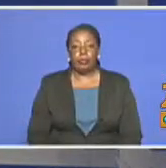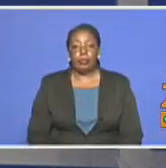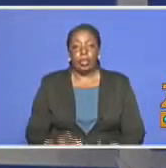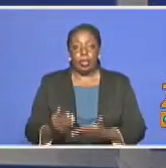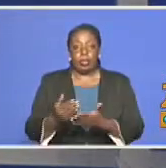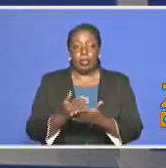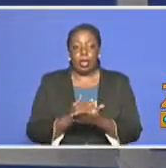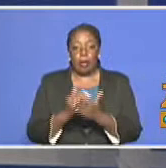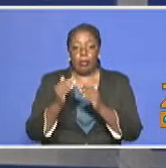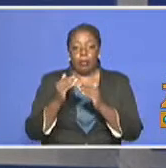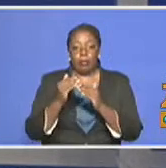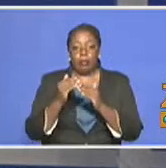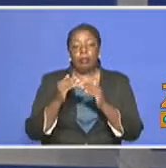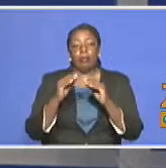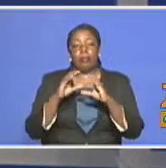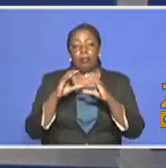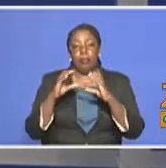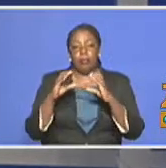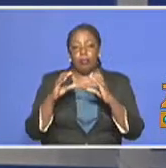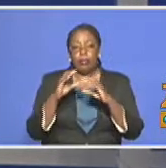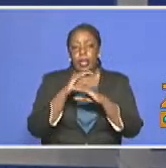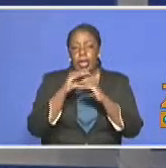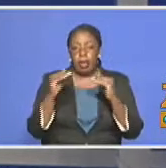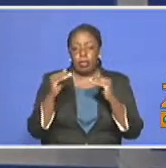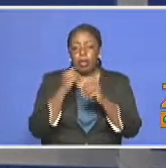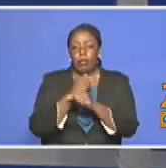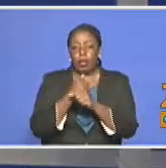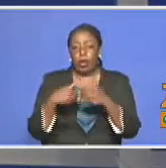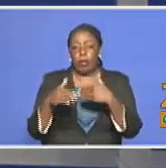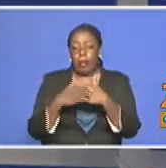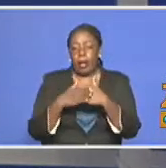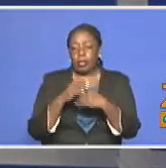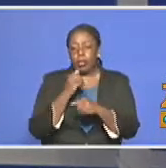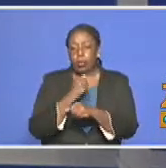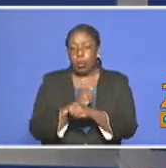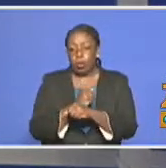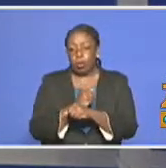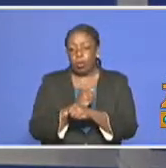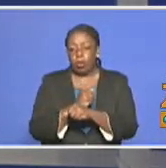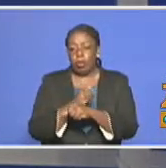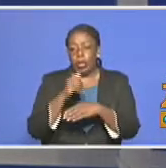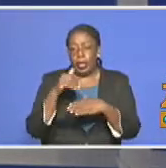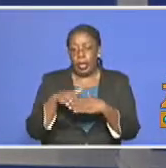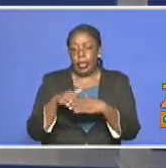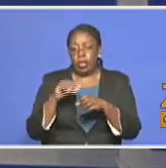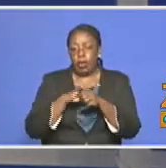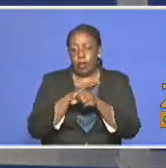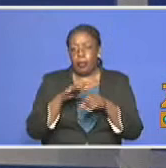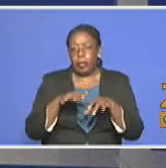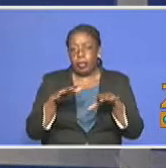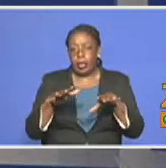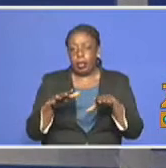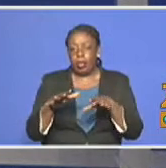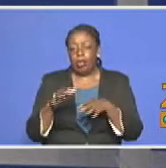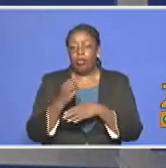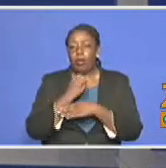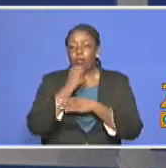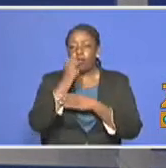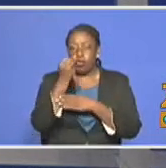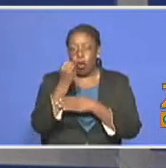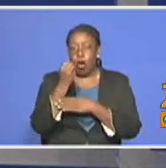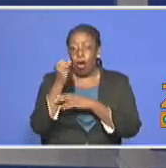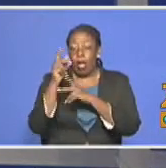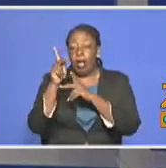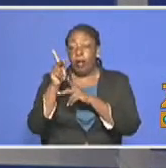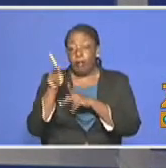of workers returning to work in the midst of the COVID-19 pandemic, straw vendors are still at home patiently waiting. In this